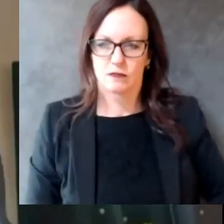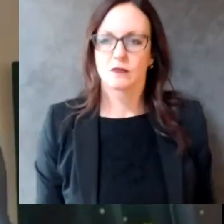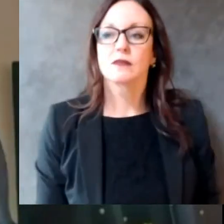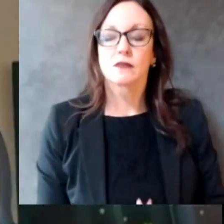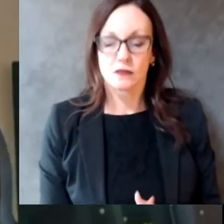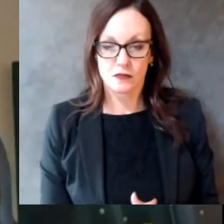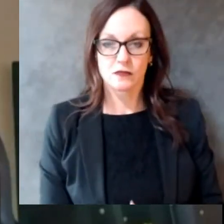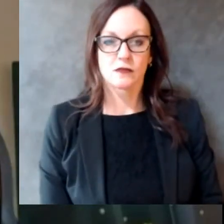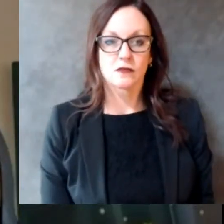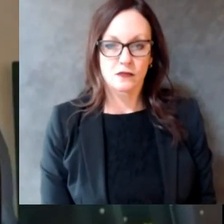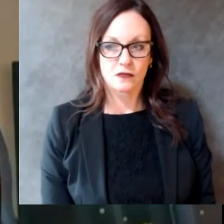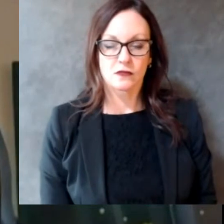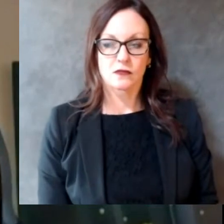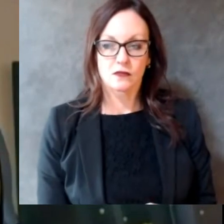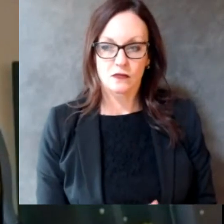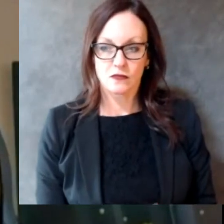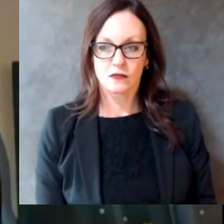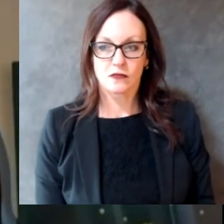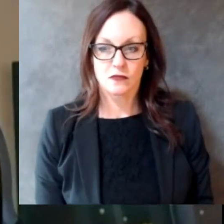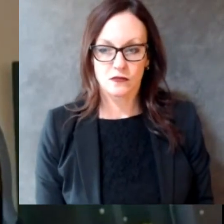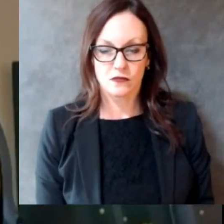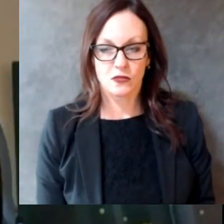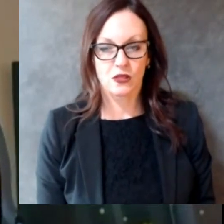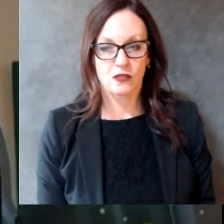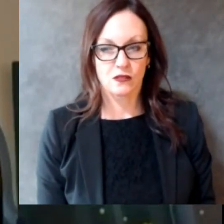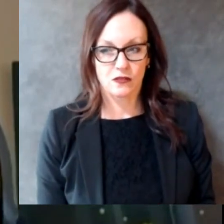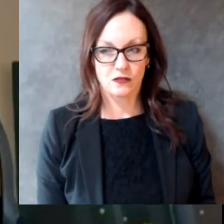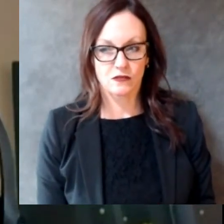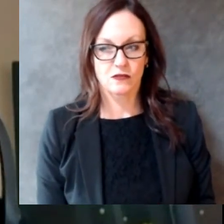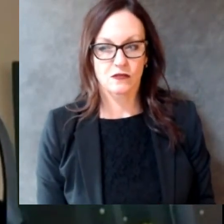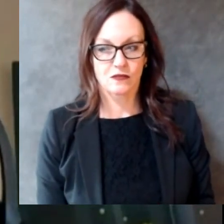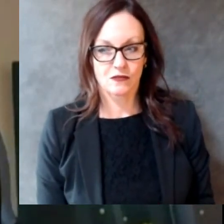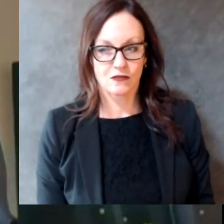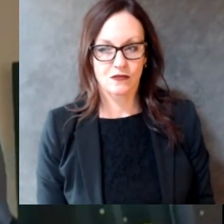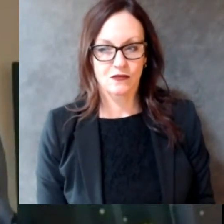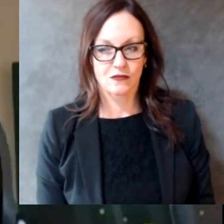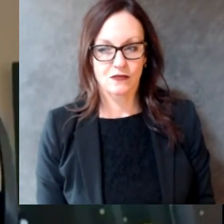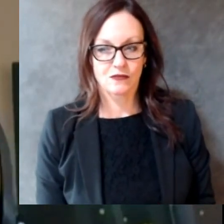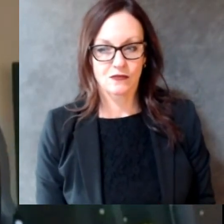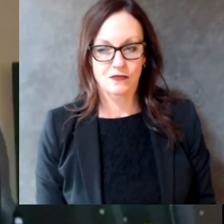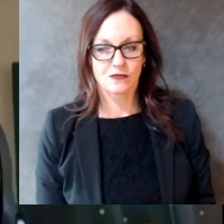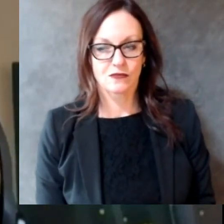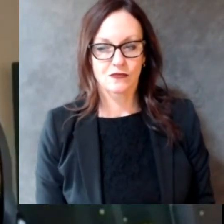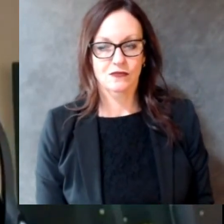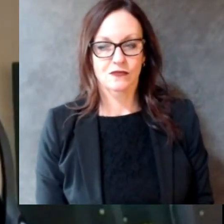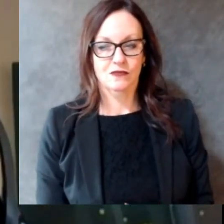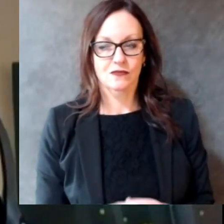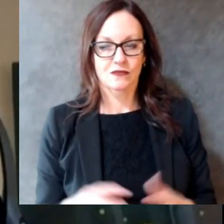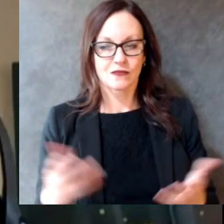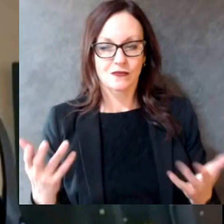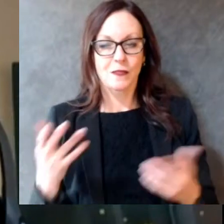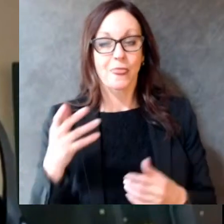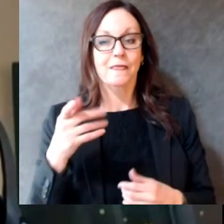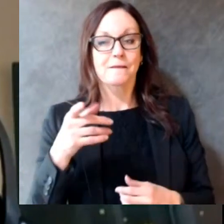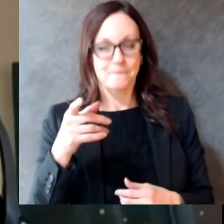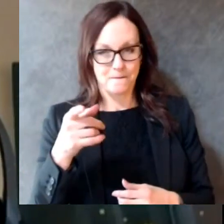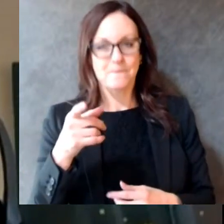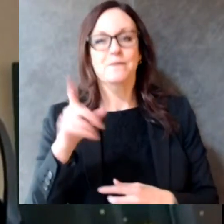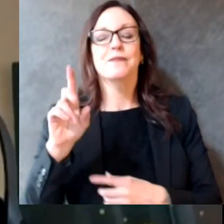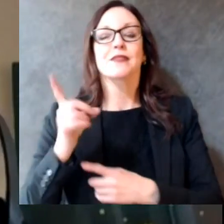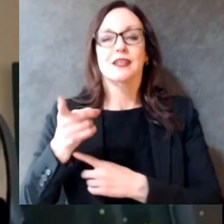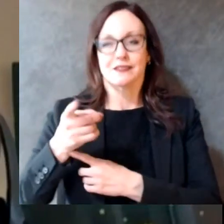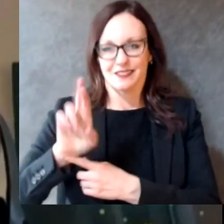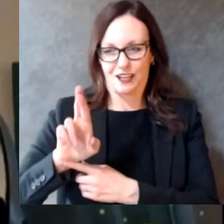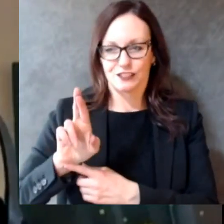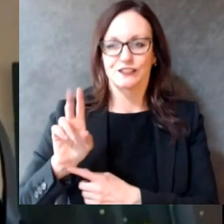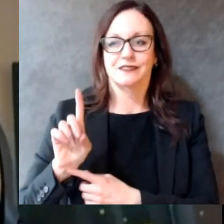an important distinction about herd immunity that I want to share, which is herd immunity is really the